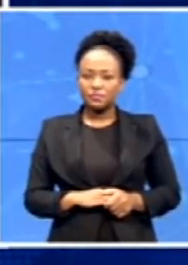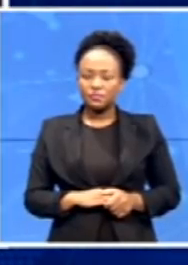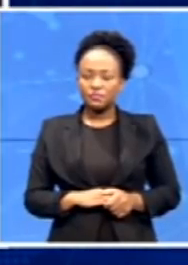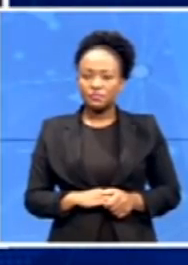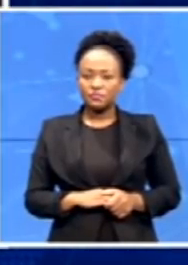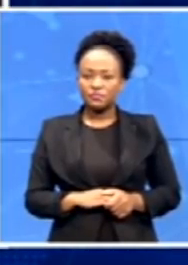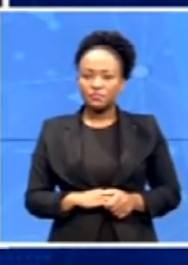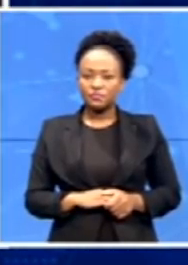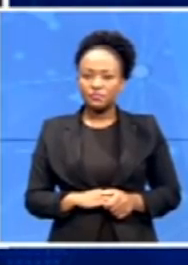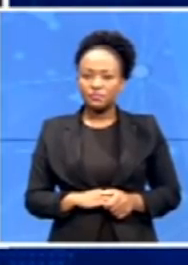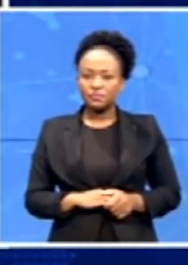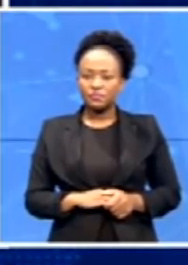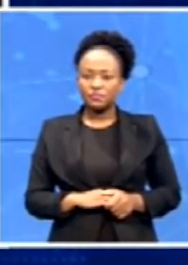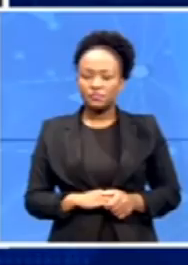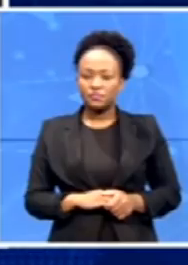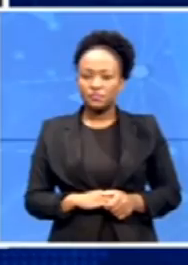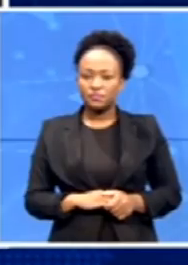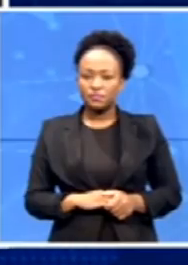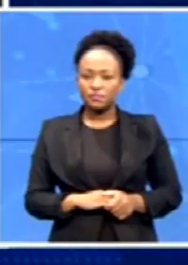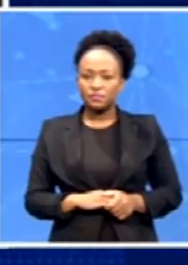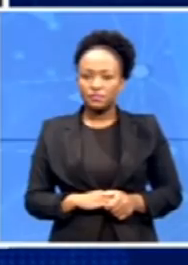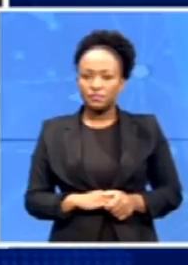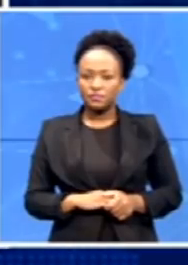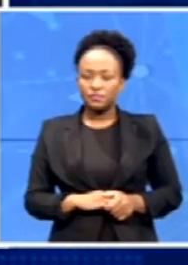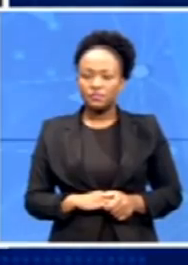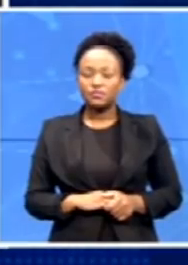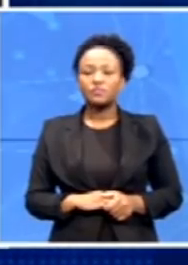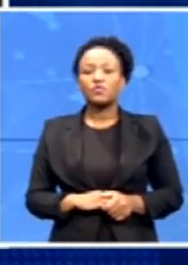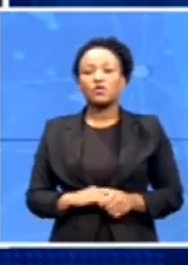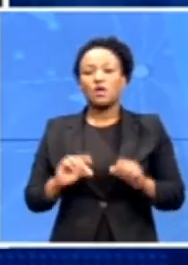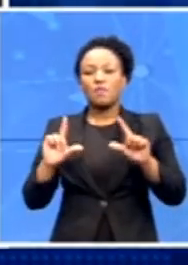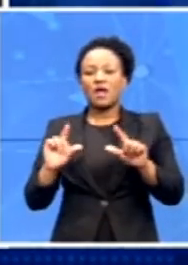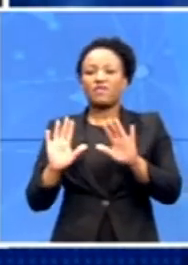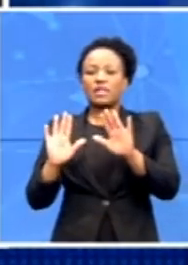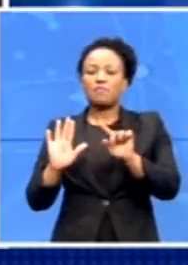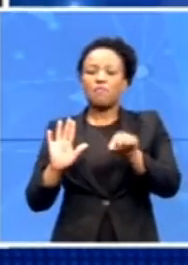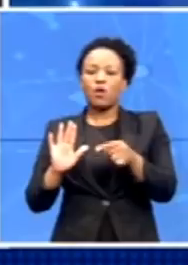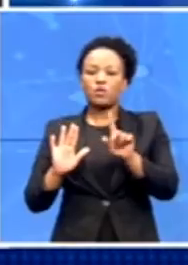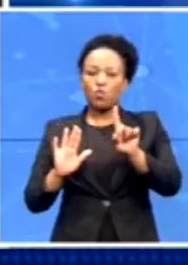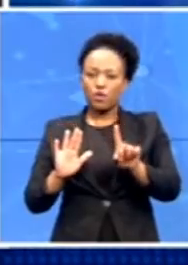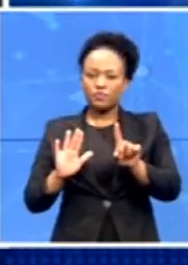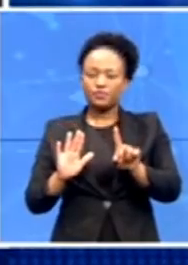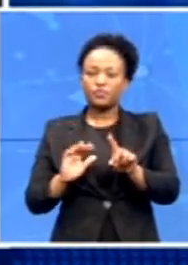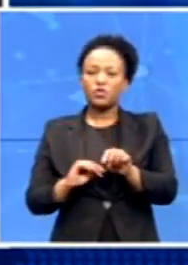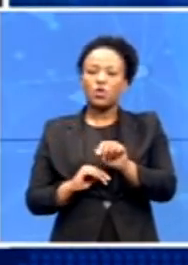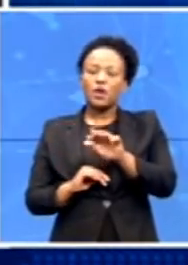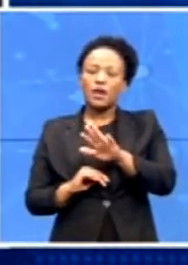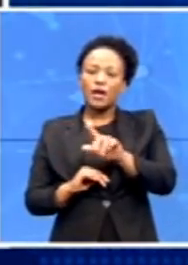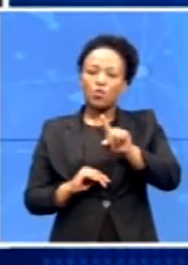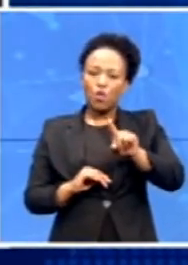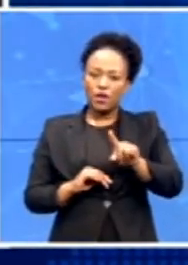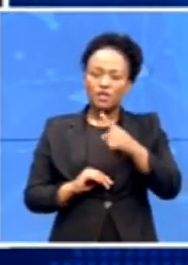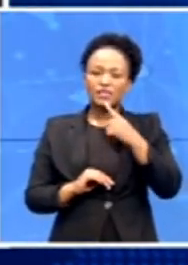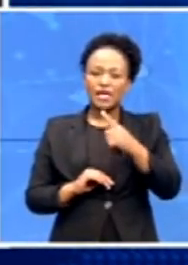And I read subparagraph 10.1. The second sentence commencing in line 1 with the words initially is corrected